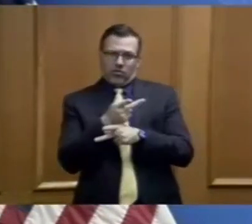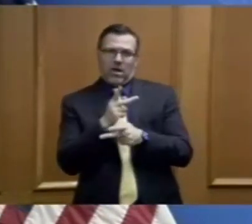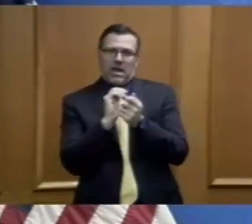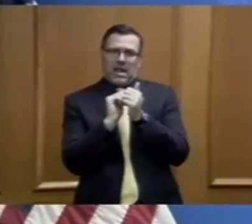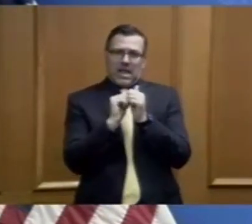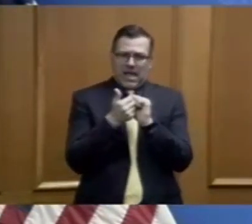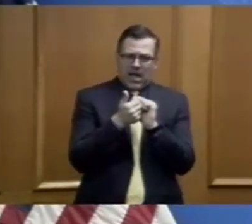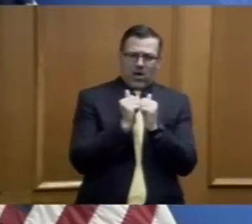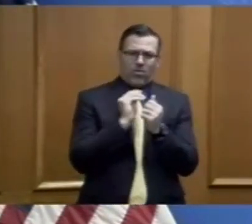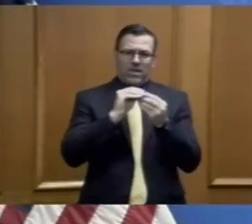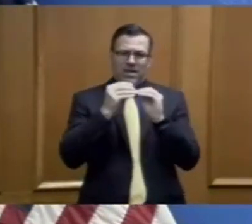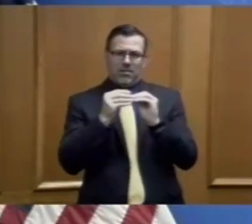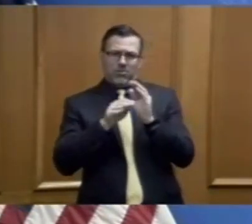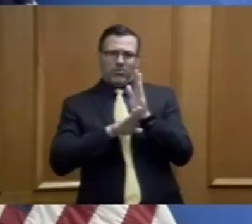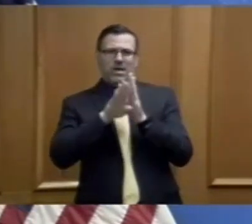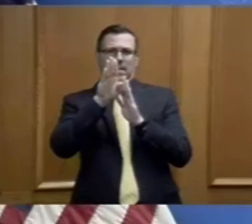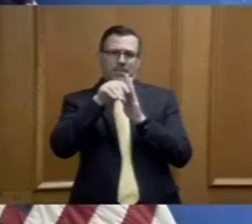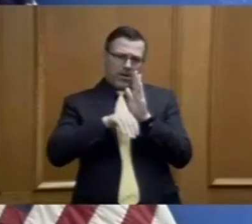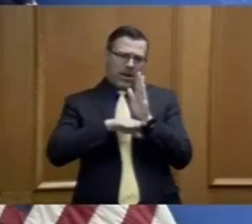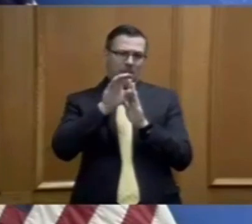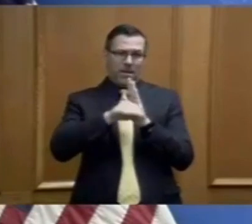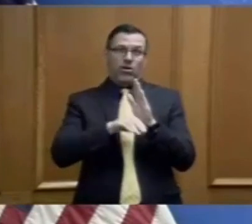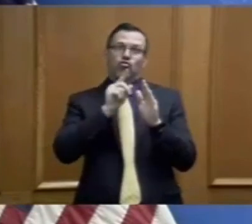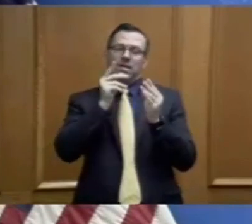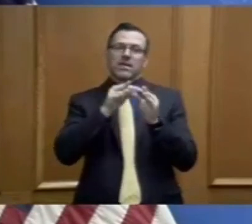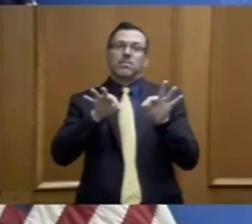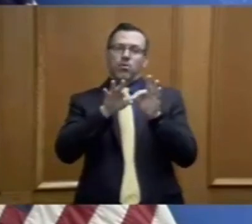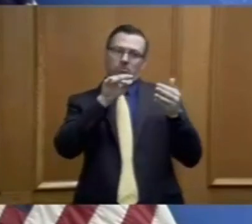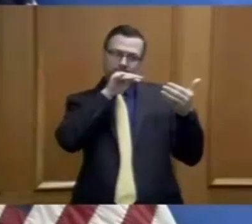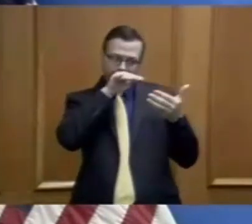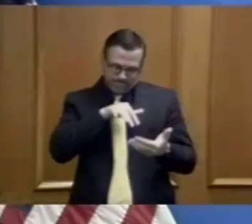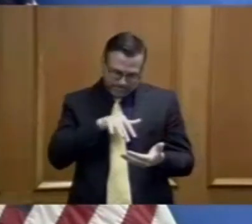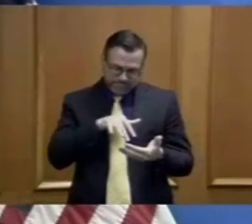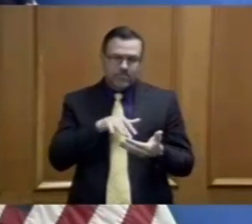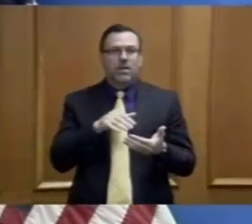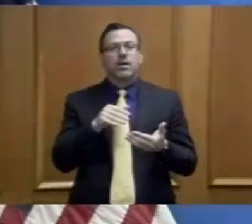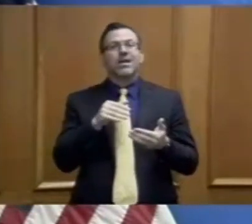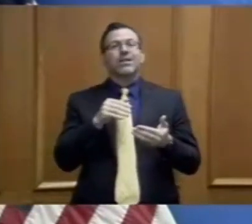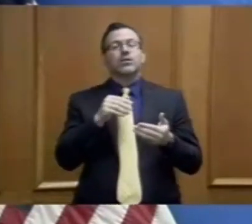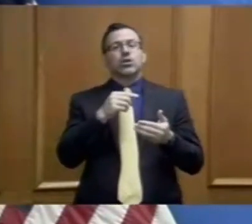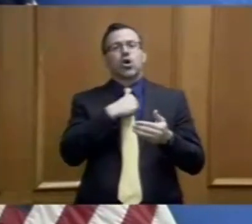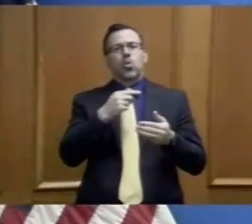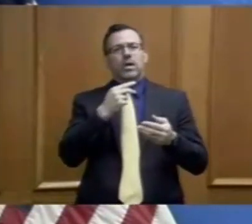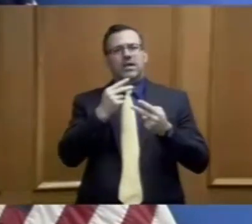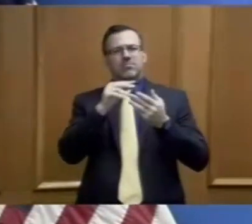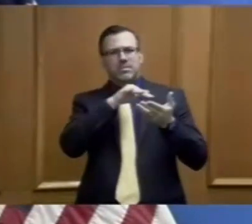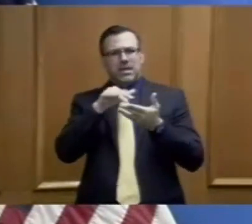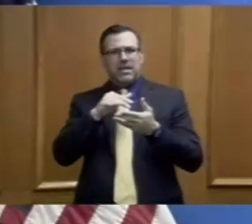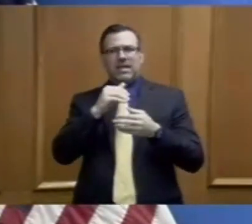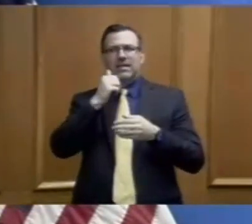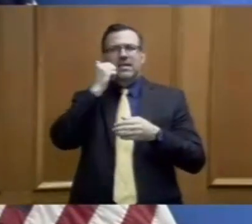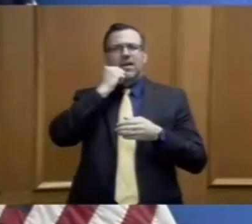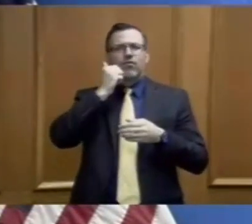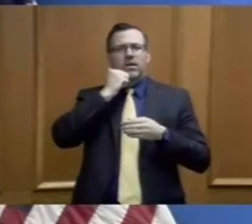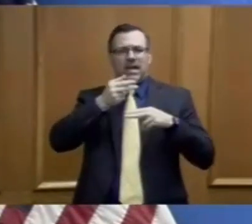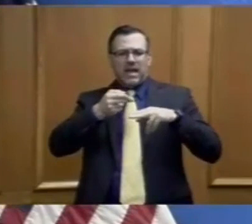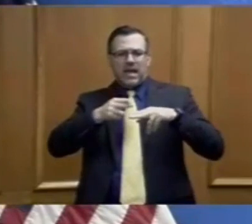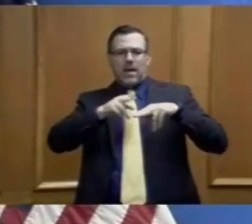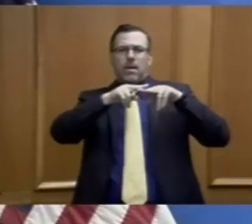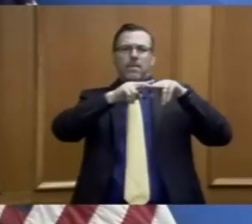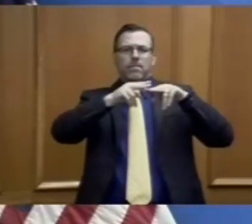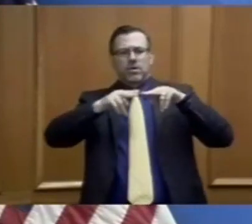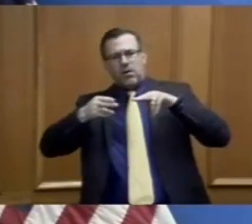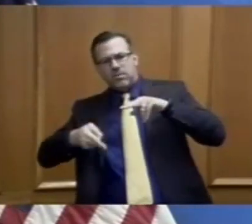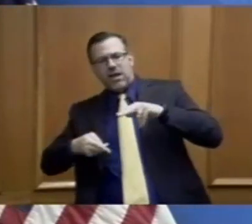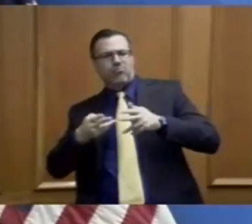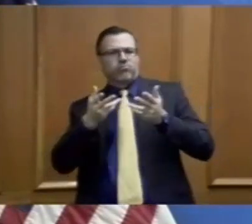even than we were before. So we're looking at things like day-over-day growth rate. We're looking at a metric that